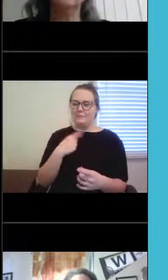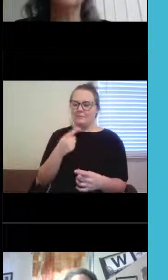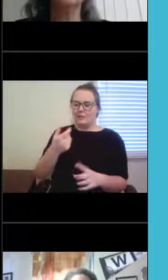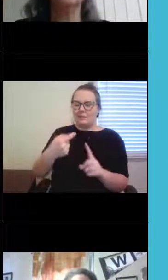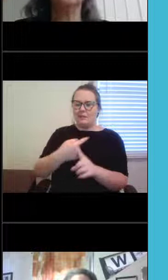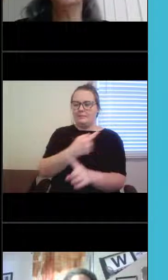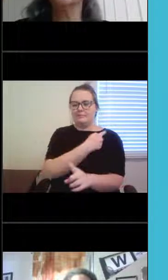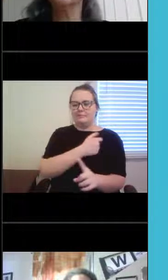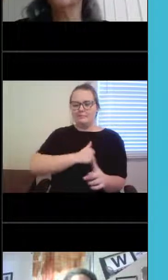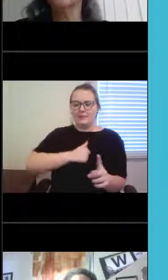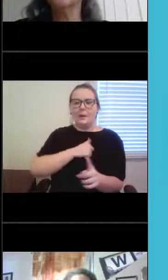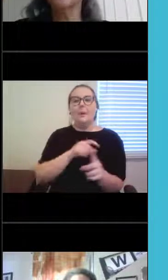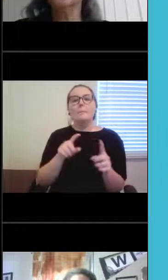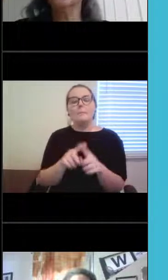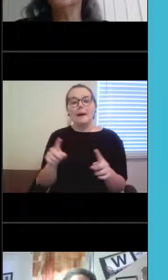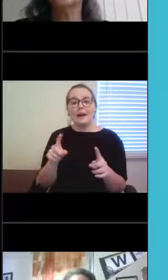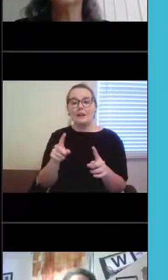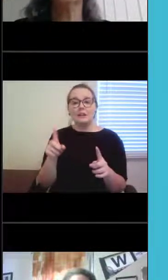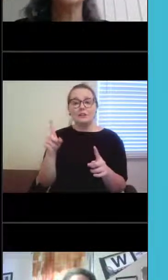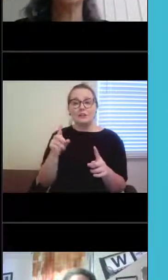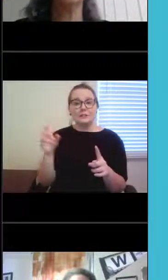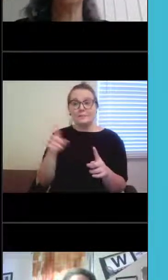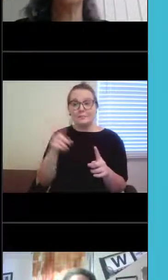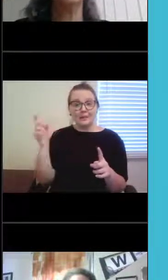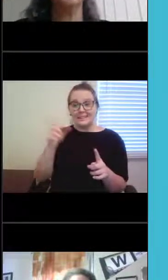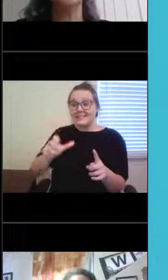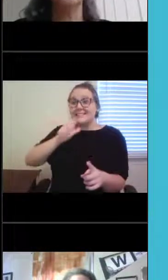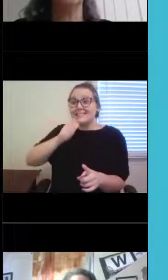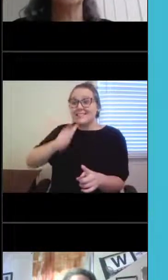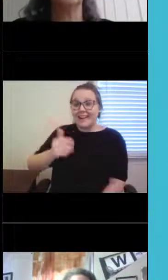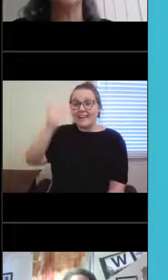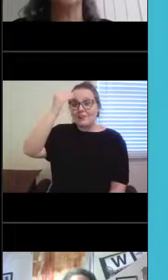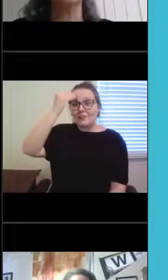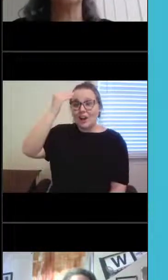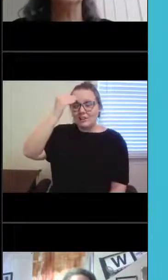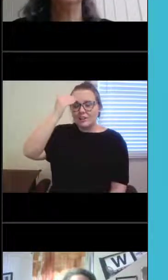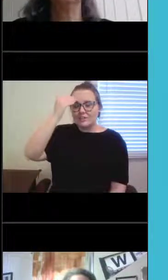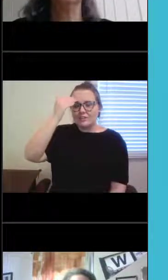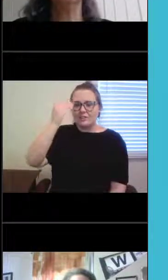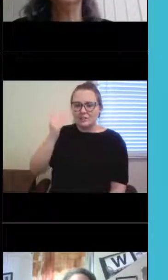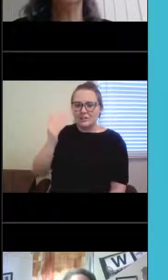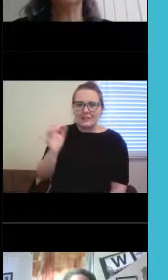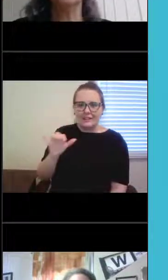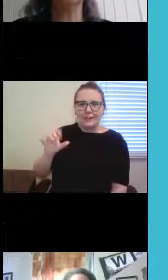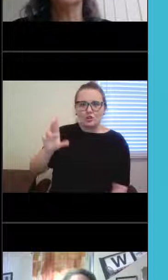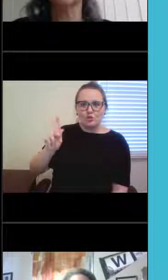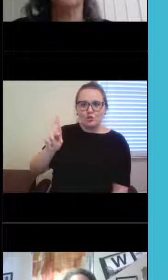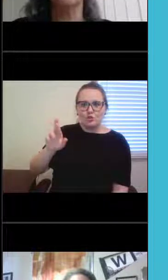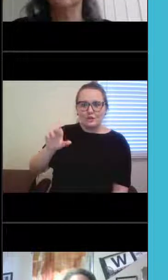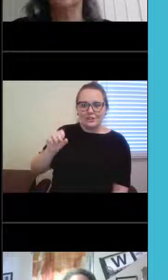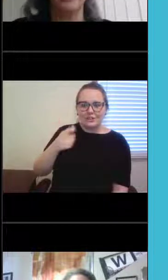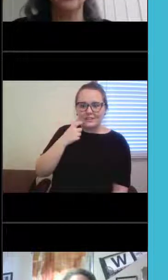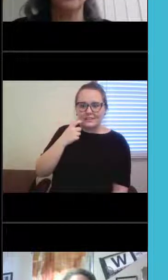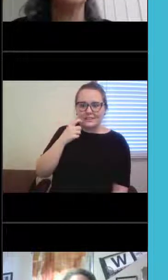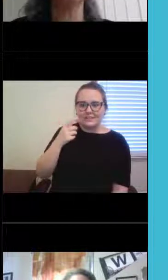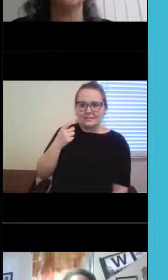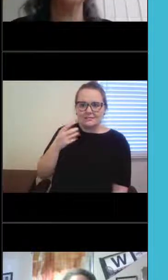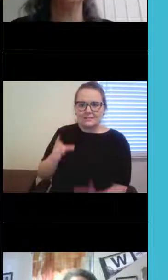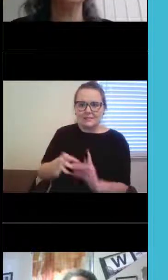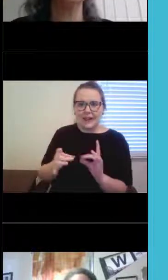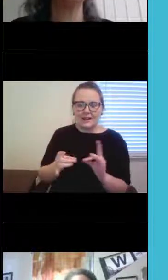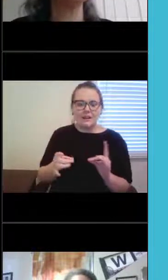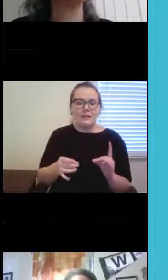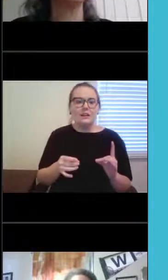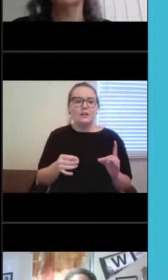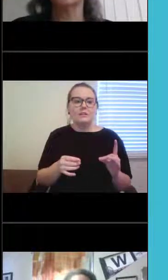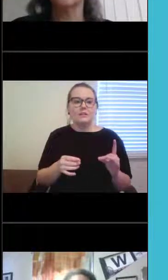that is just because it's not acknowledged, right, doesn't mean, as you were just saying, Kris, it doesn't mean it doesn't have an impact, right? If